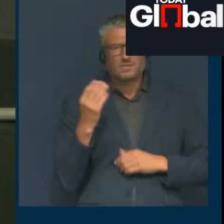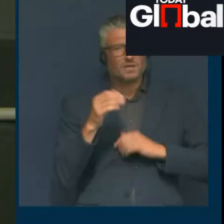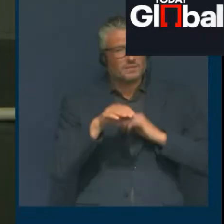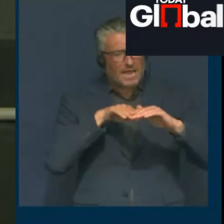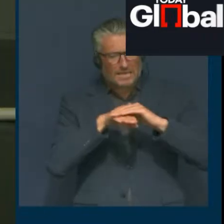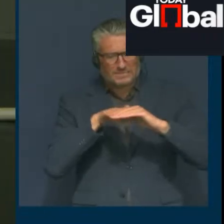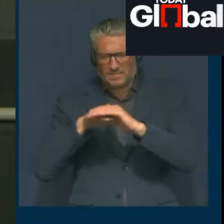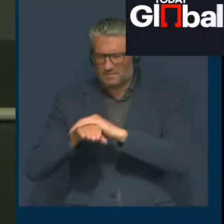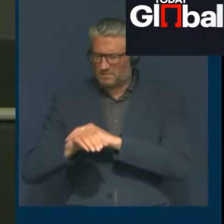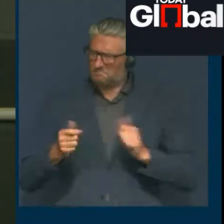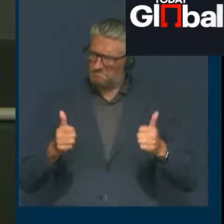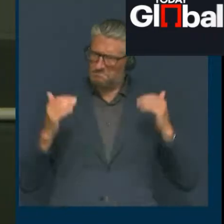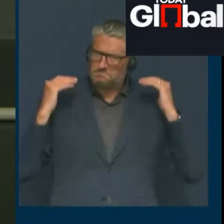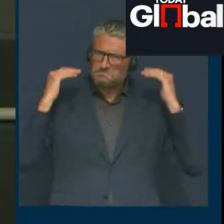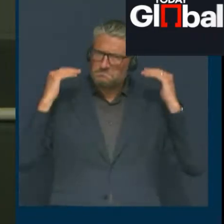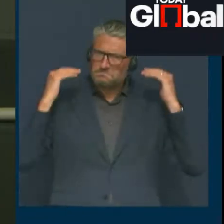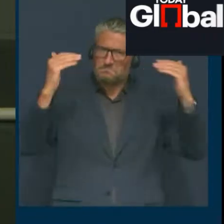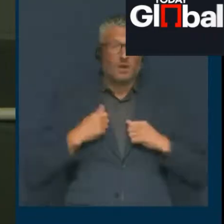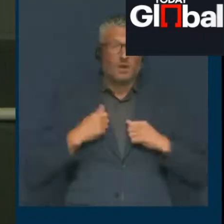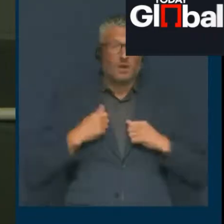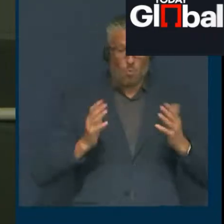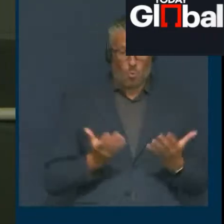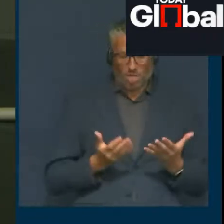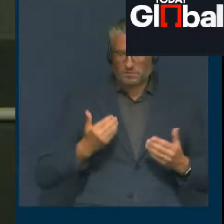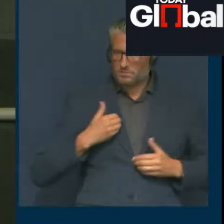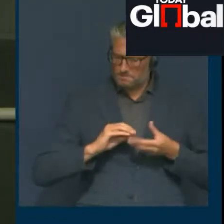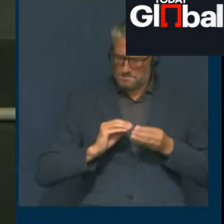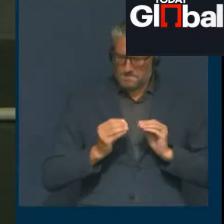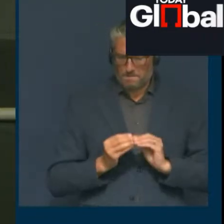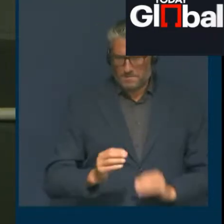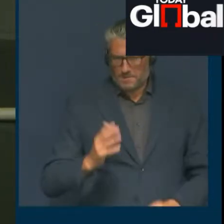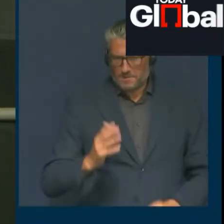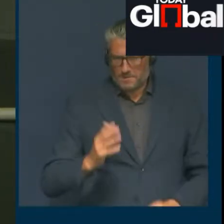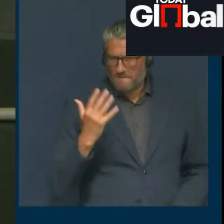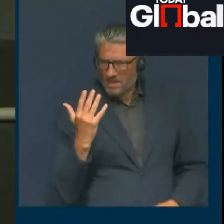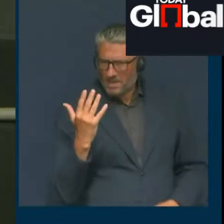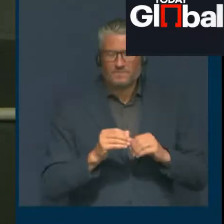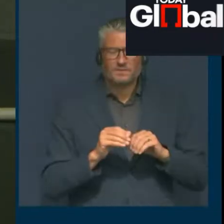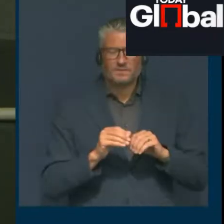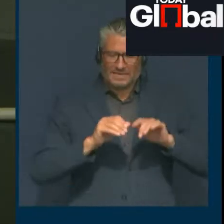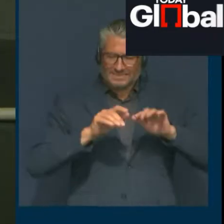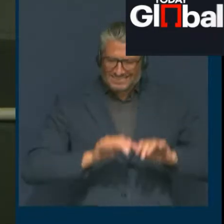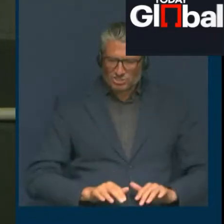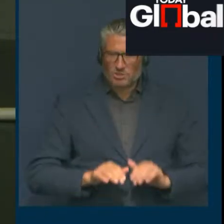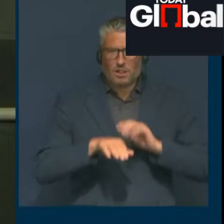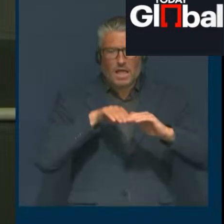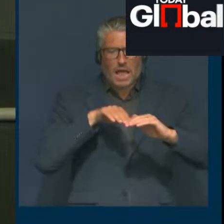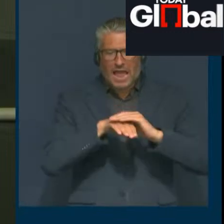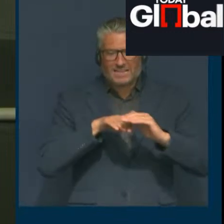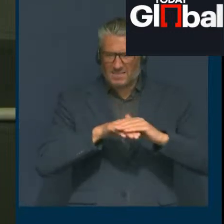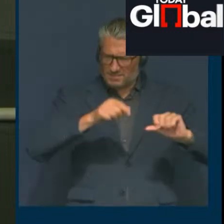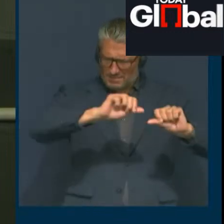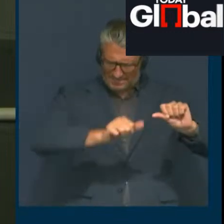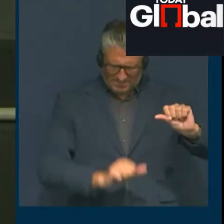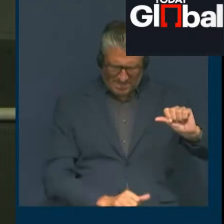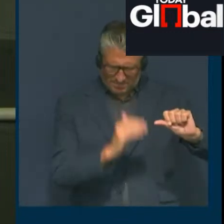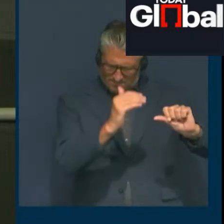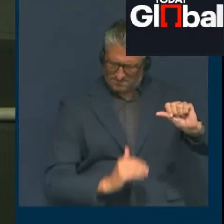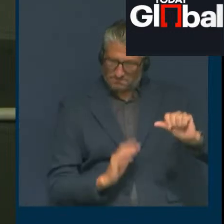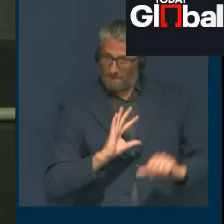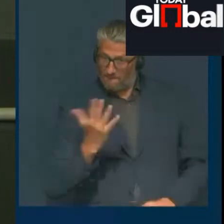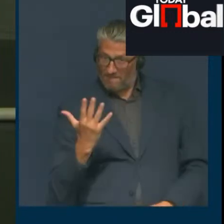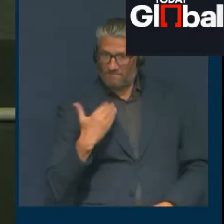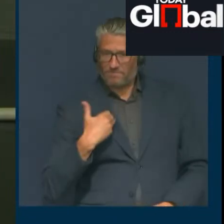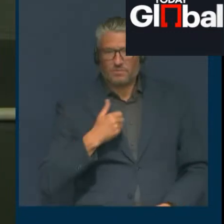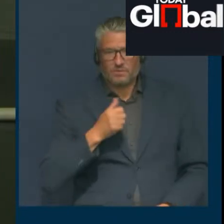achieving 5th place globally in the Digital Accessibility Rights Evaluation Index. The MEDA Innovation Program has also contributed